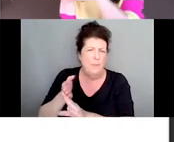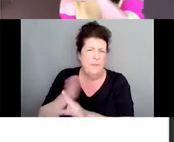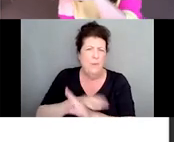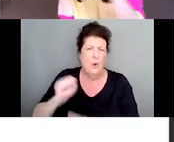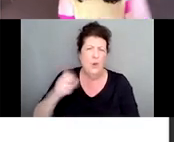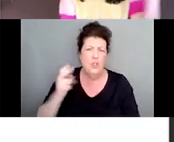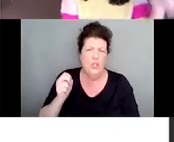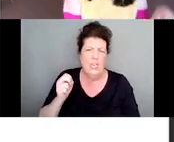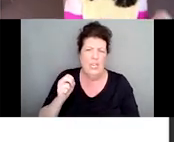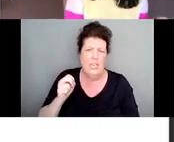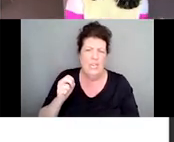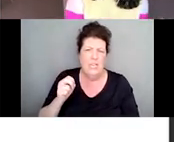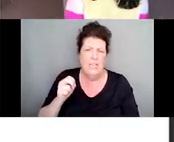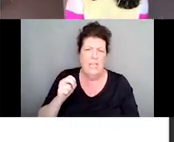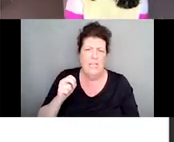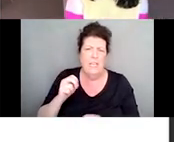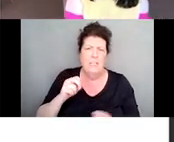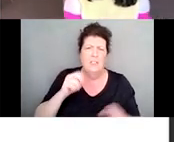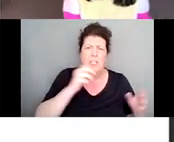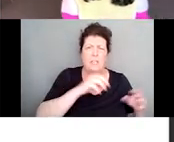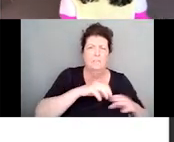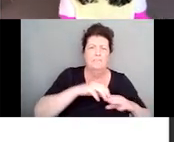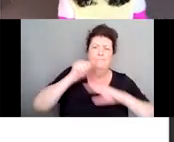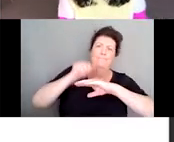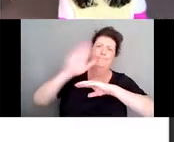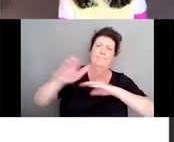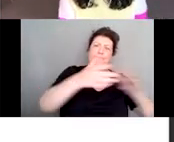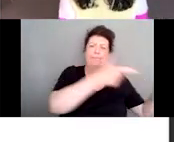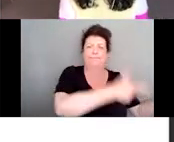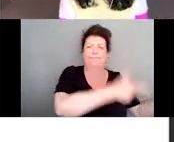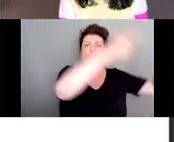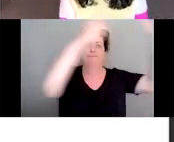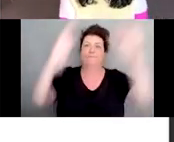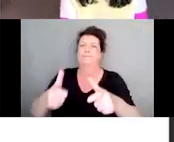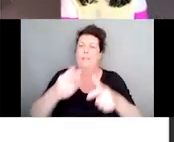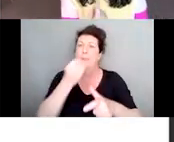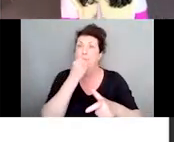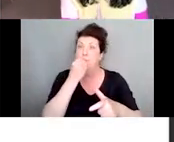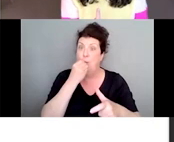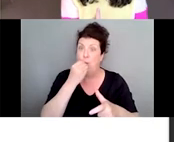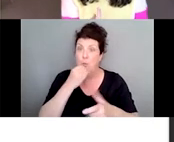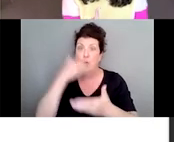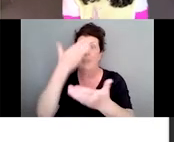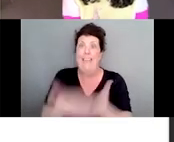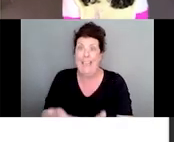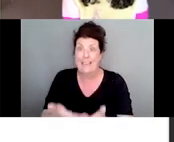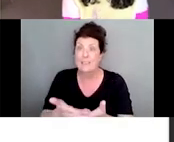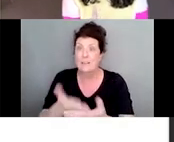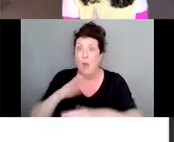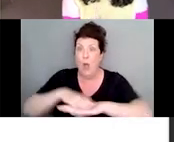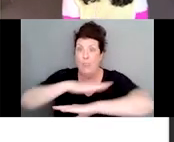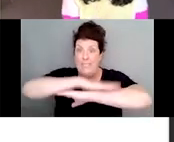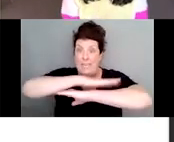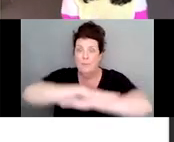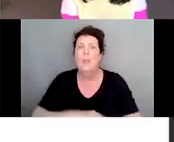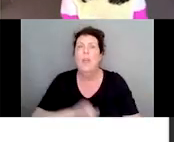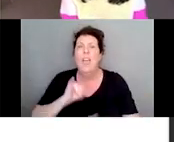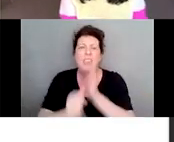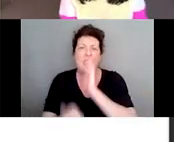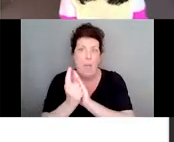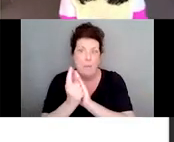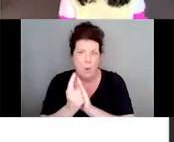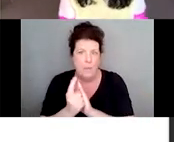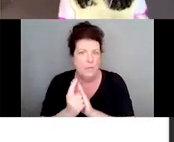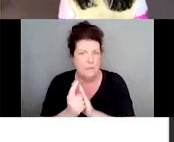the, um, food out to land on the table. Like that's always the moment when me as the, you know, created for television by